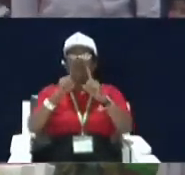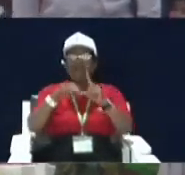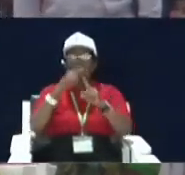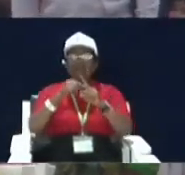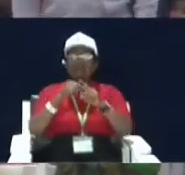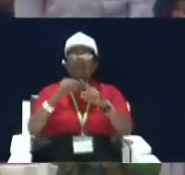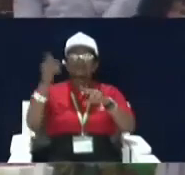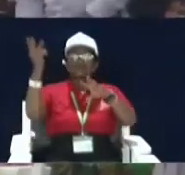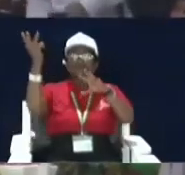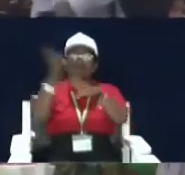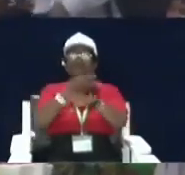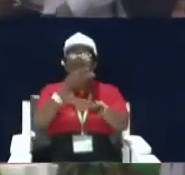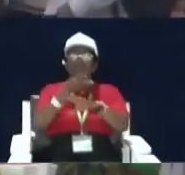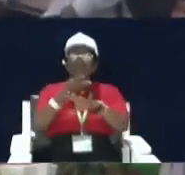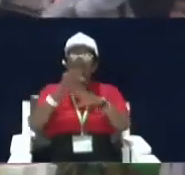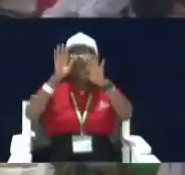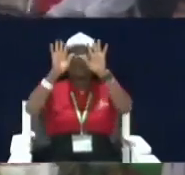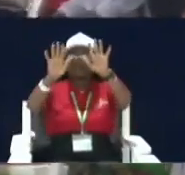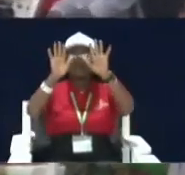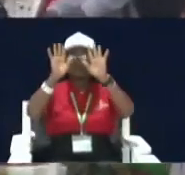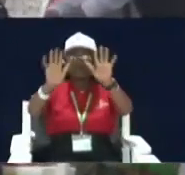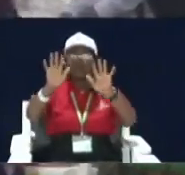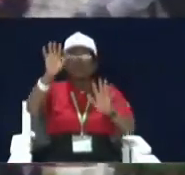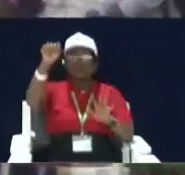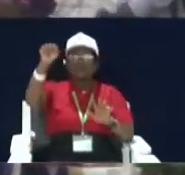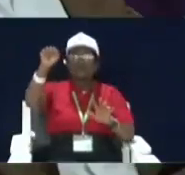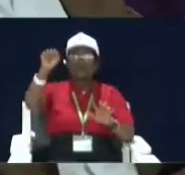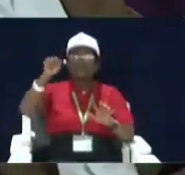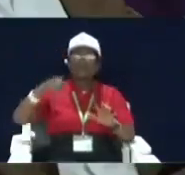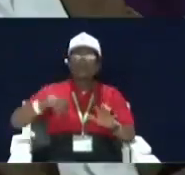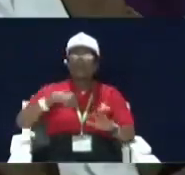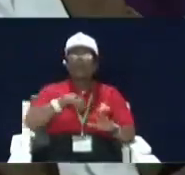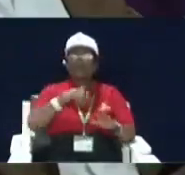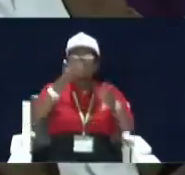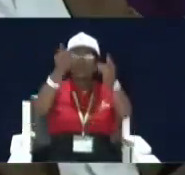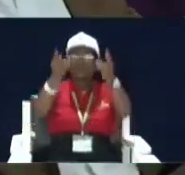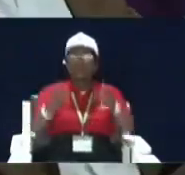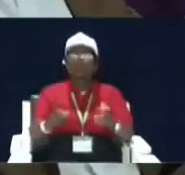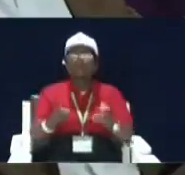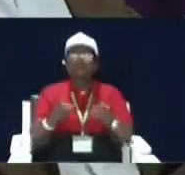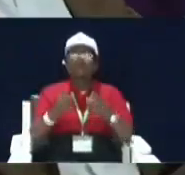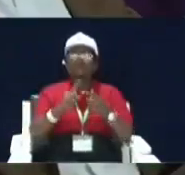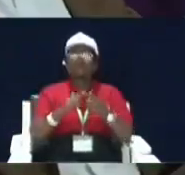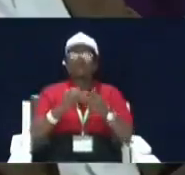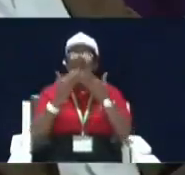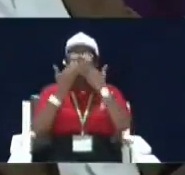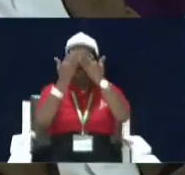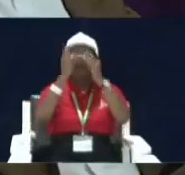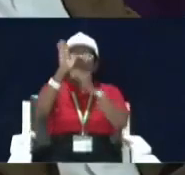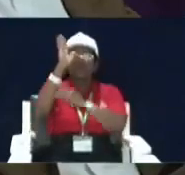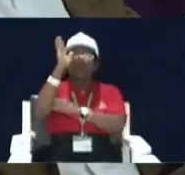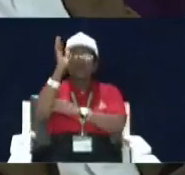multiple wonders. We want to thank God for